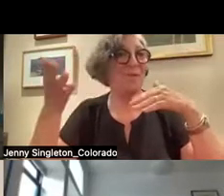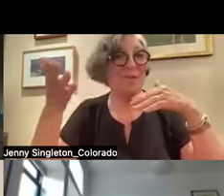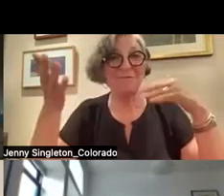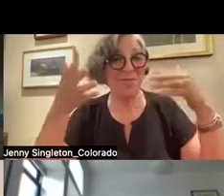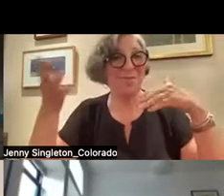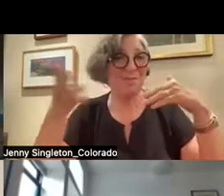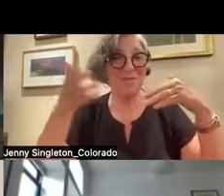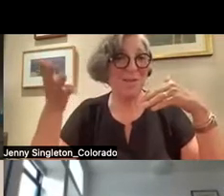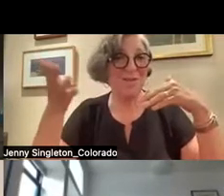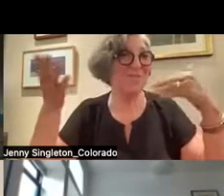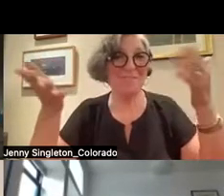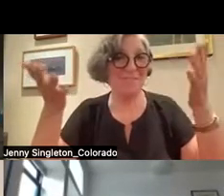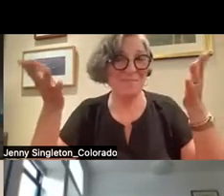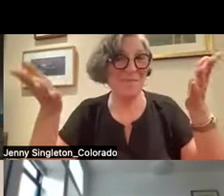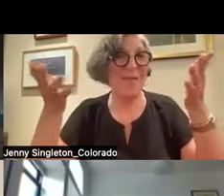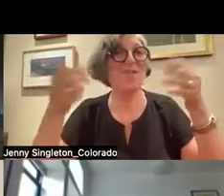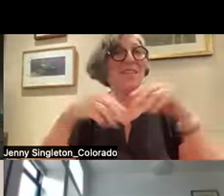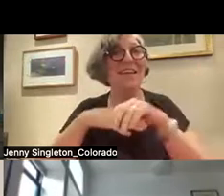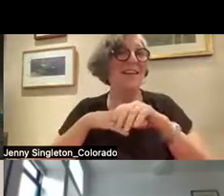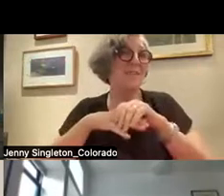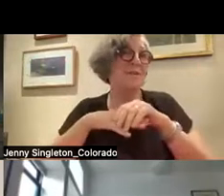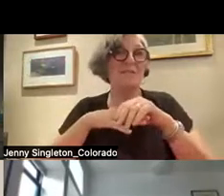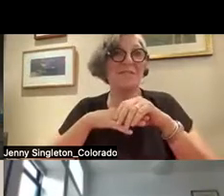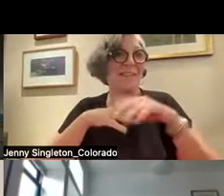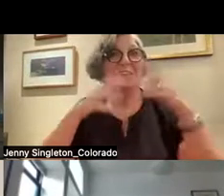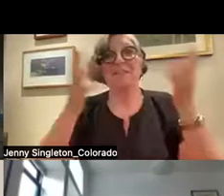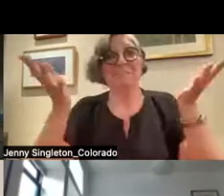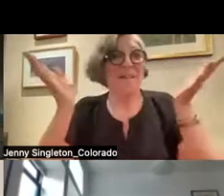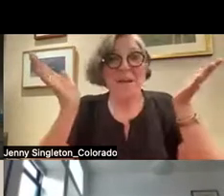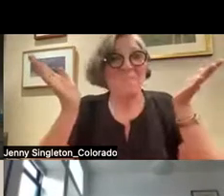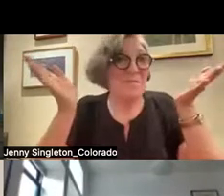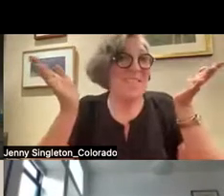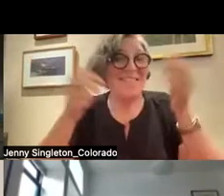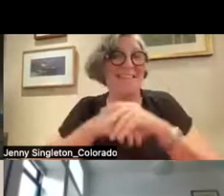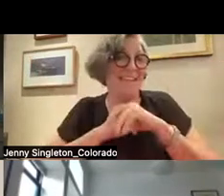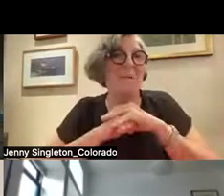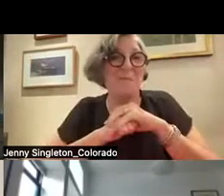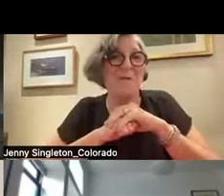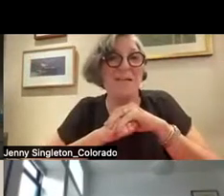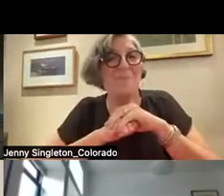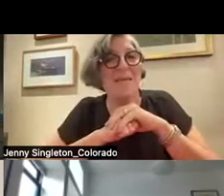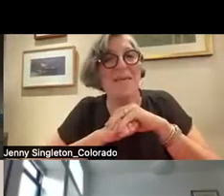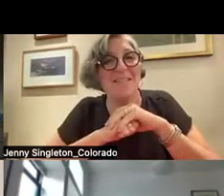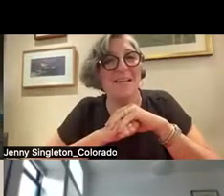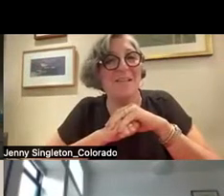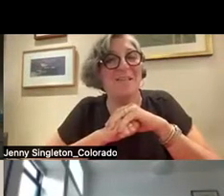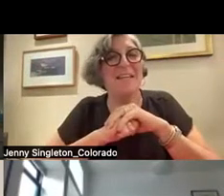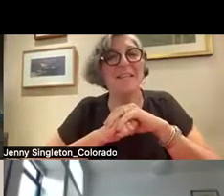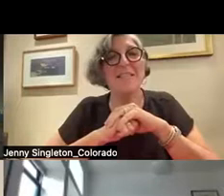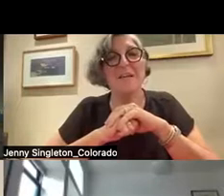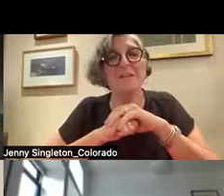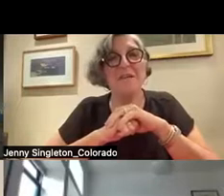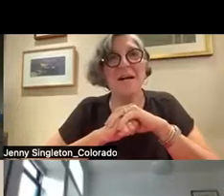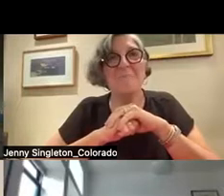memory for visual spatial information. So there's a lot of bonuses that come with being a signer.